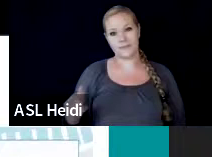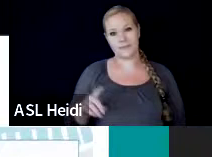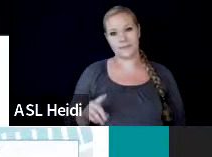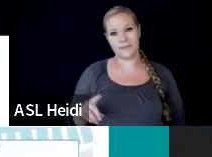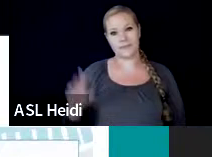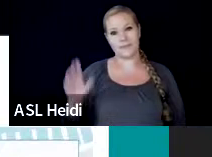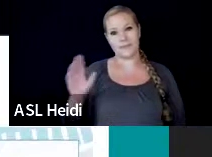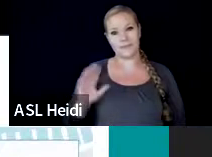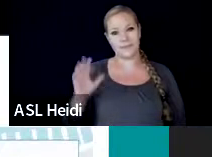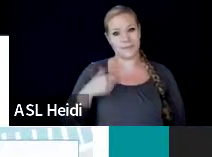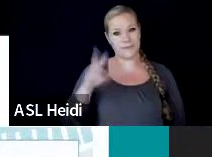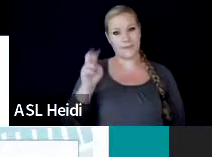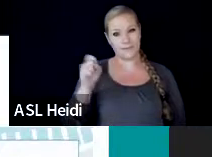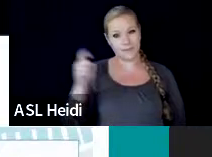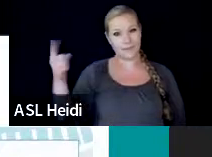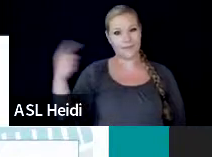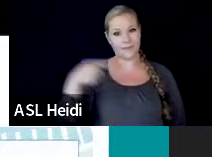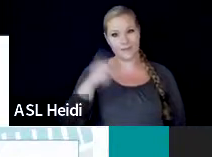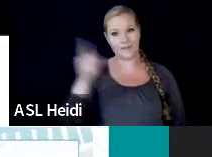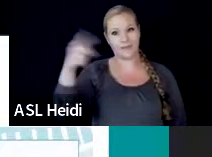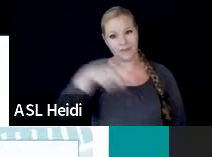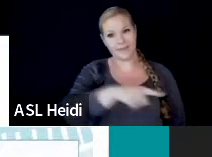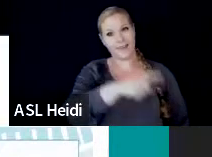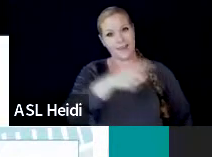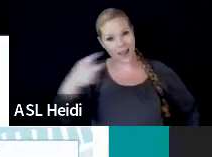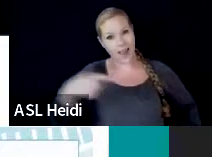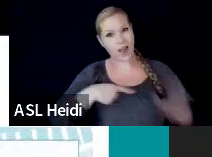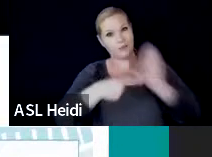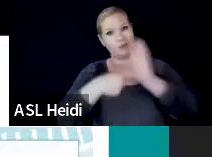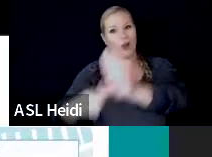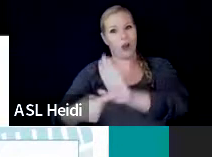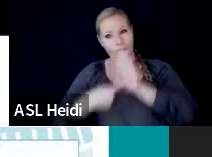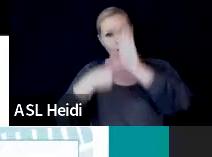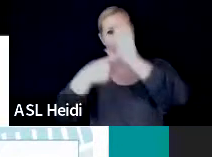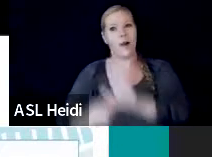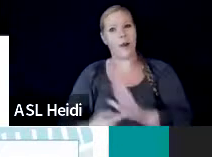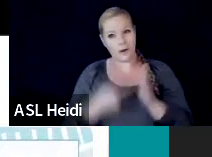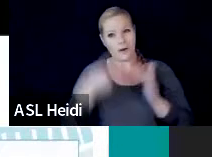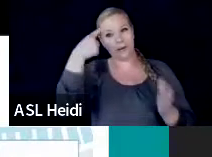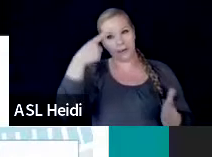Previously, I was moving that cursor all over the place, and I was certain you guys were following me.